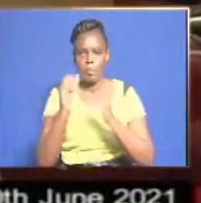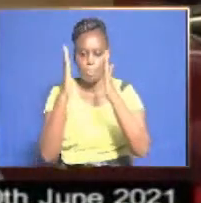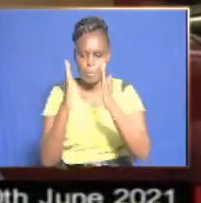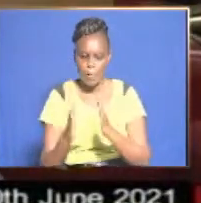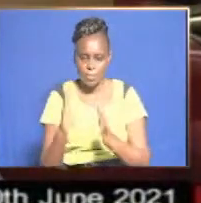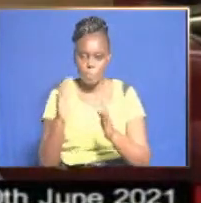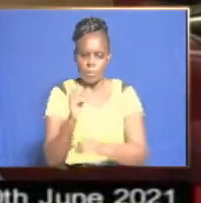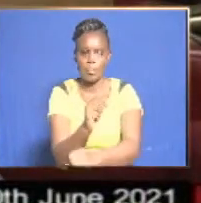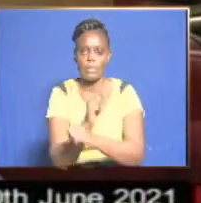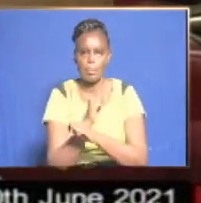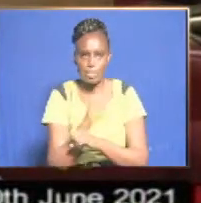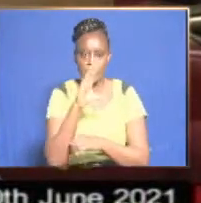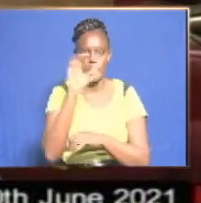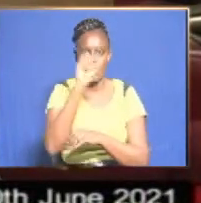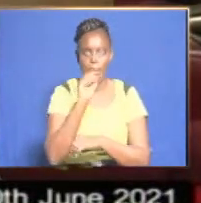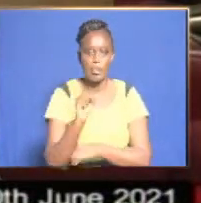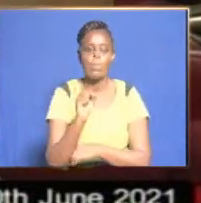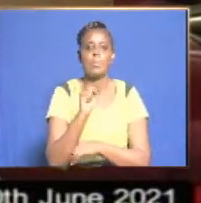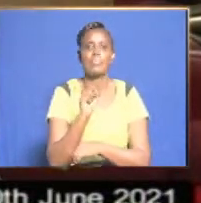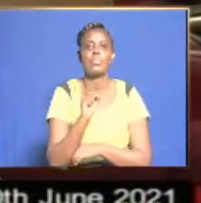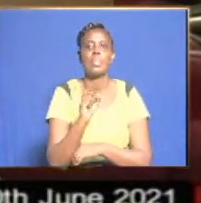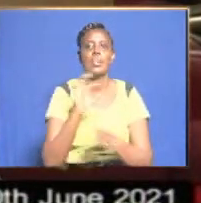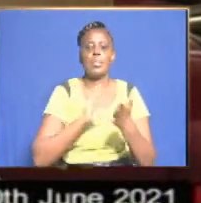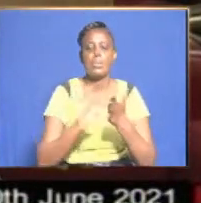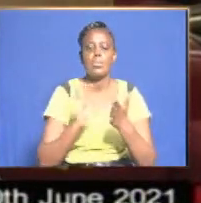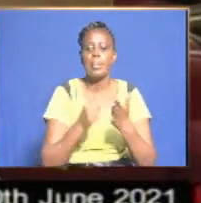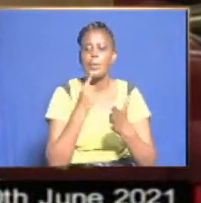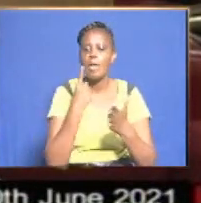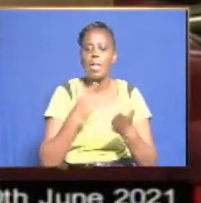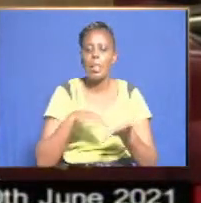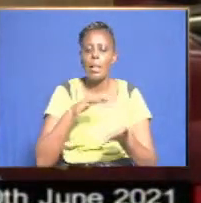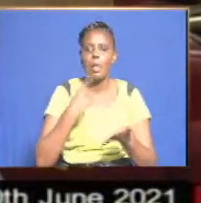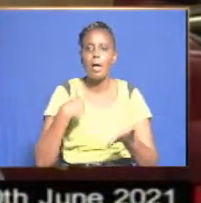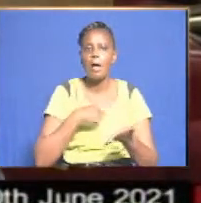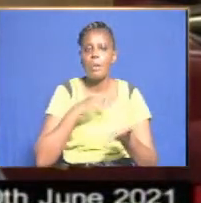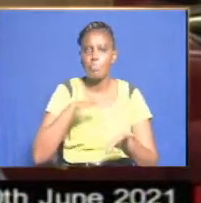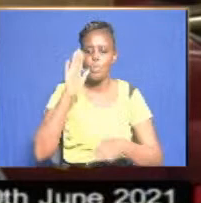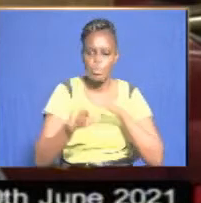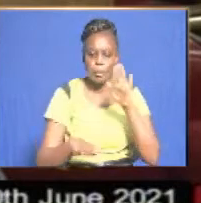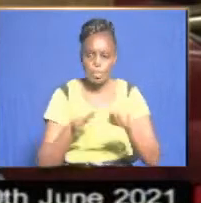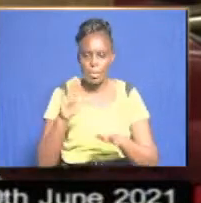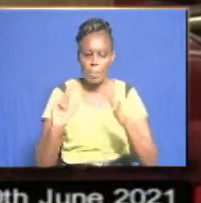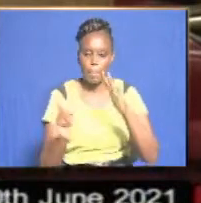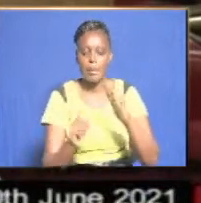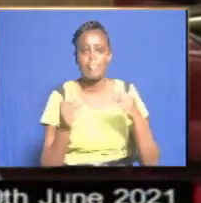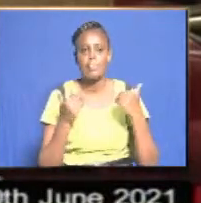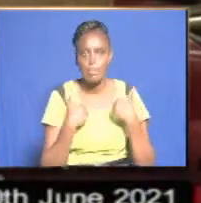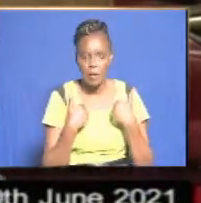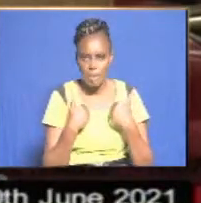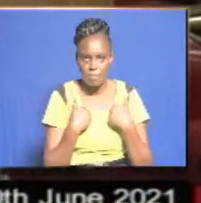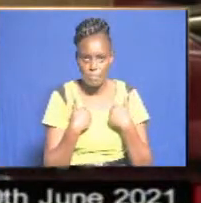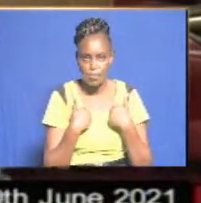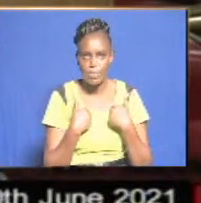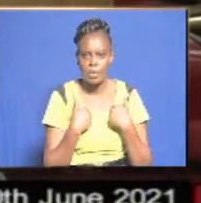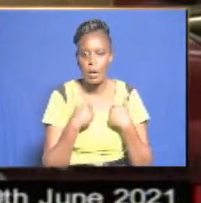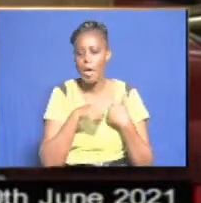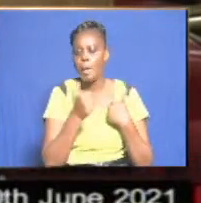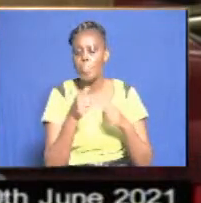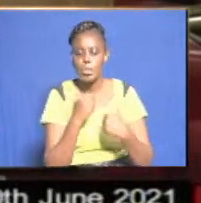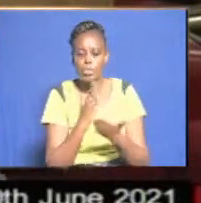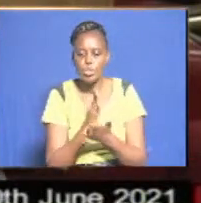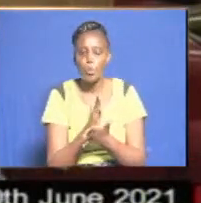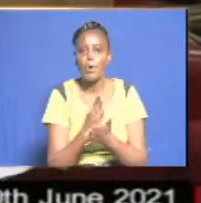One, could the Cabinet Secretary elaborate the steps the ministry is taking, if any, to ensure